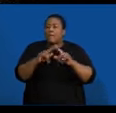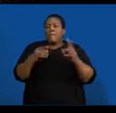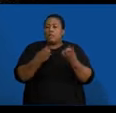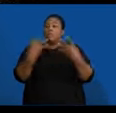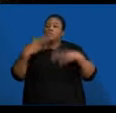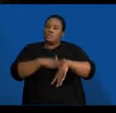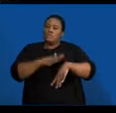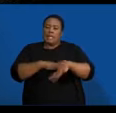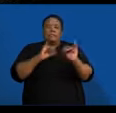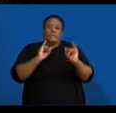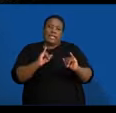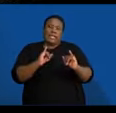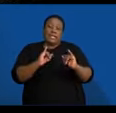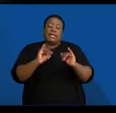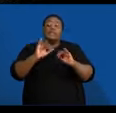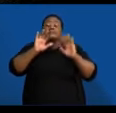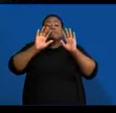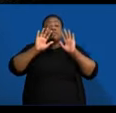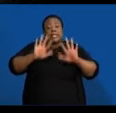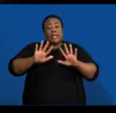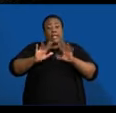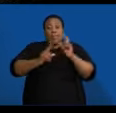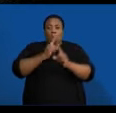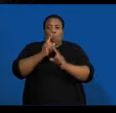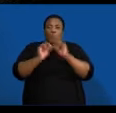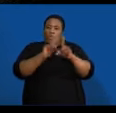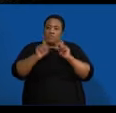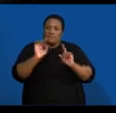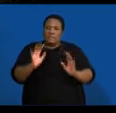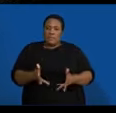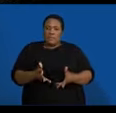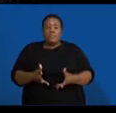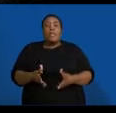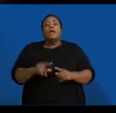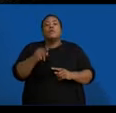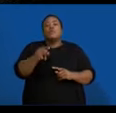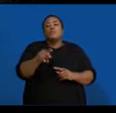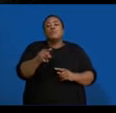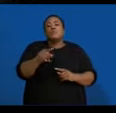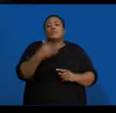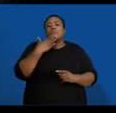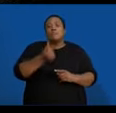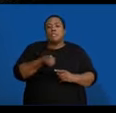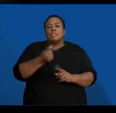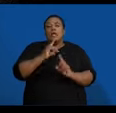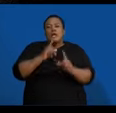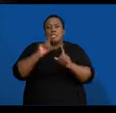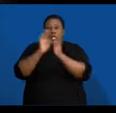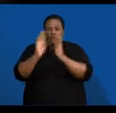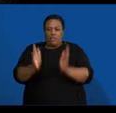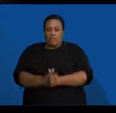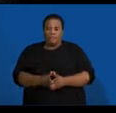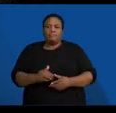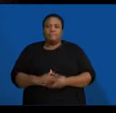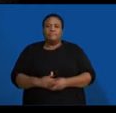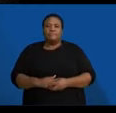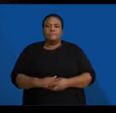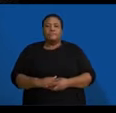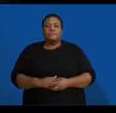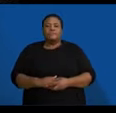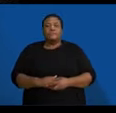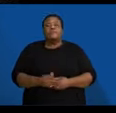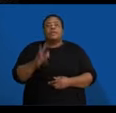10 questions that we deal with there. You need to please answer all the questions in the question paper. And then also there